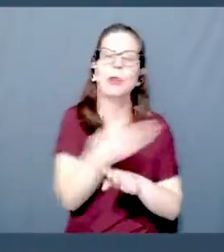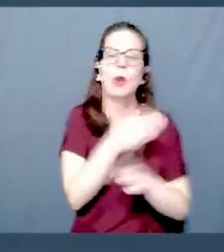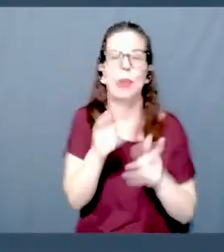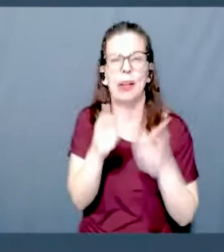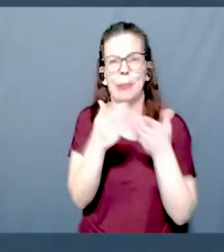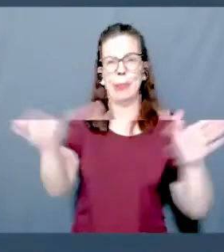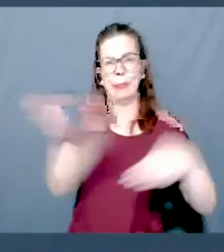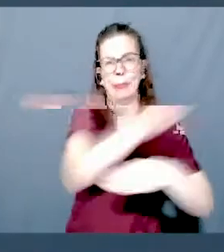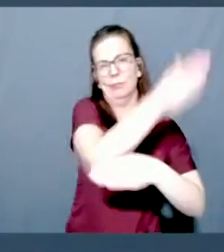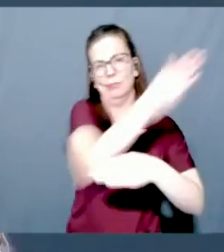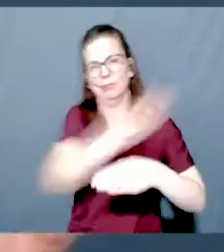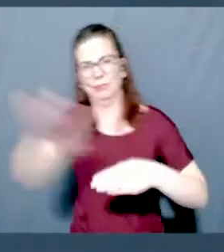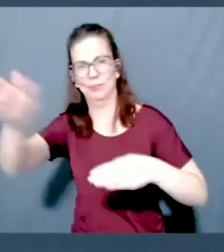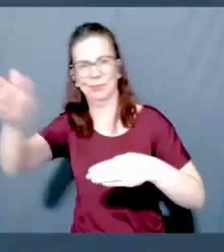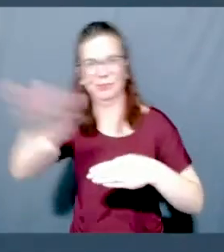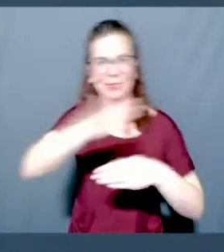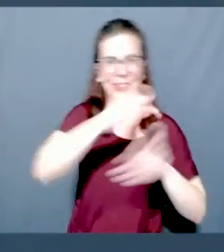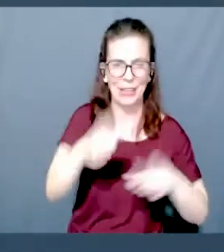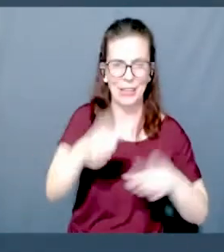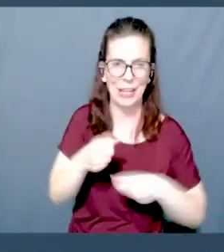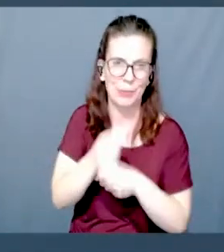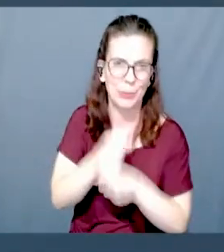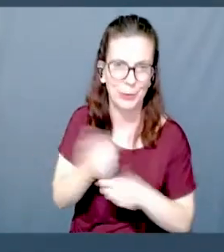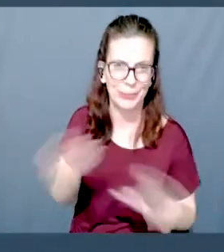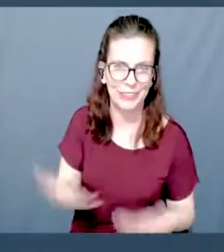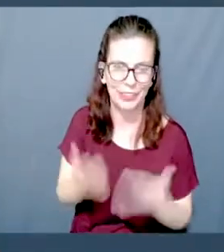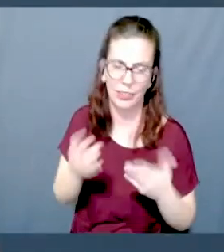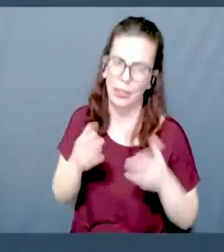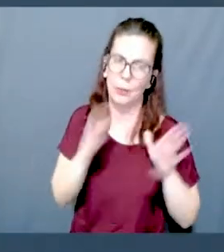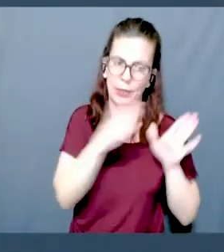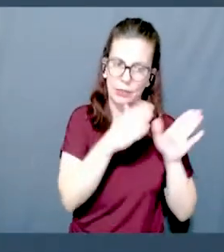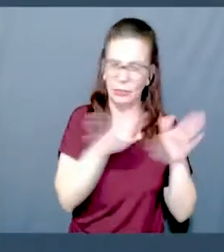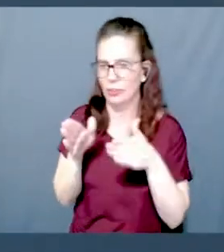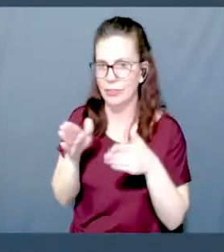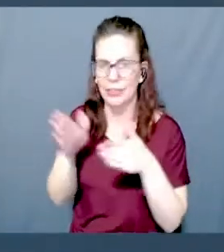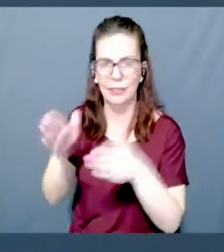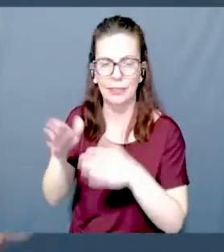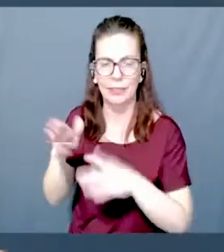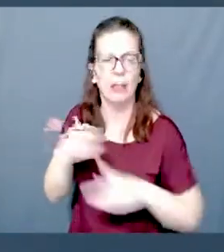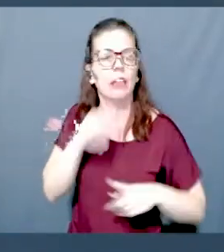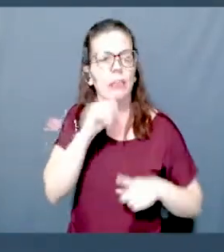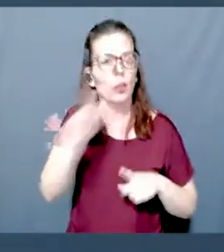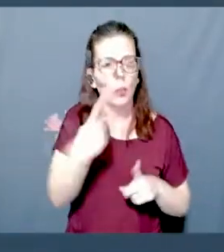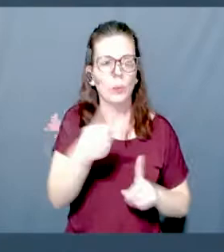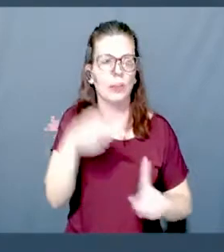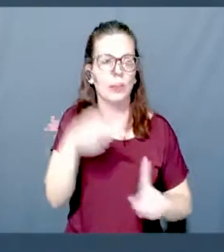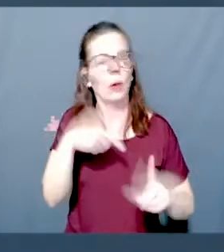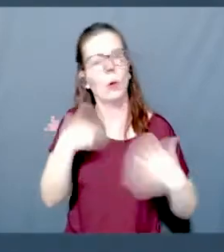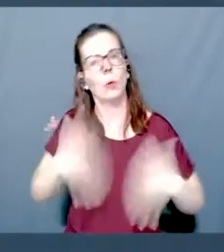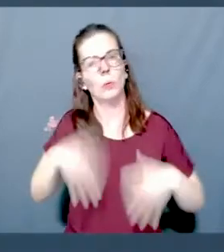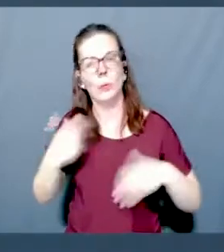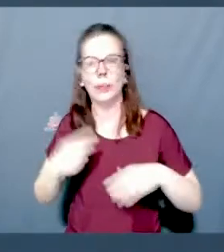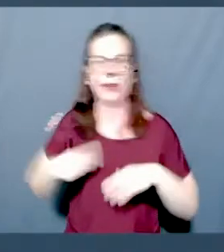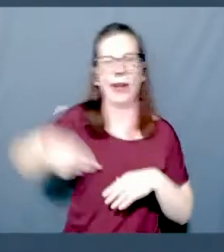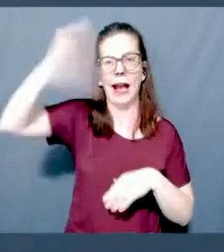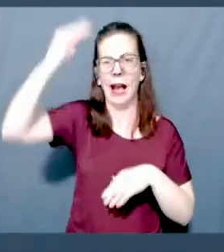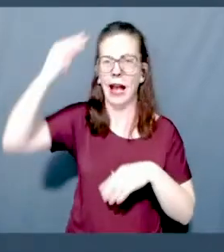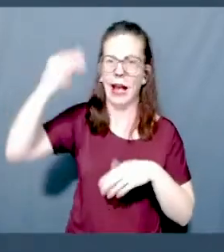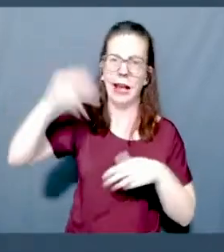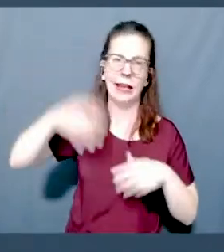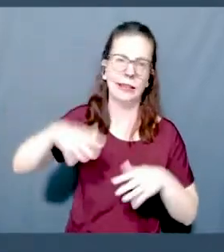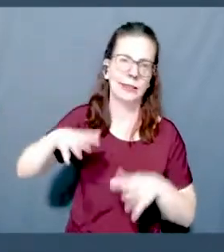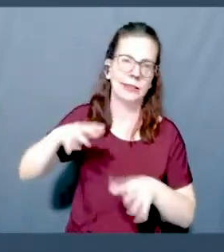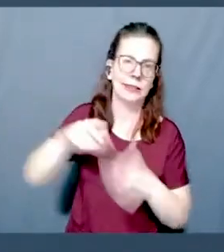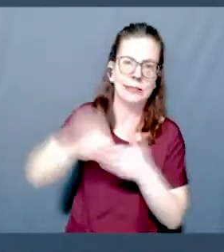that media is produced here, right? And of course, this is shifting in the landscape. People aren't just consuming super high-end concerts and sporting events. They're